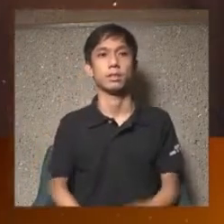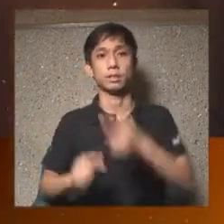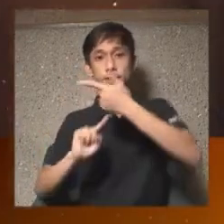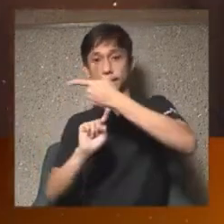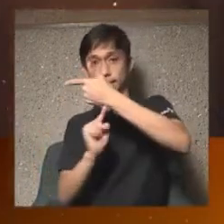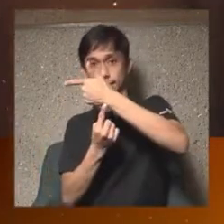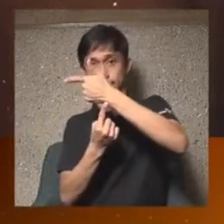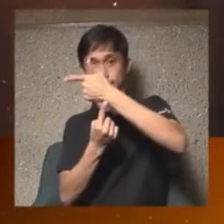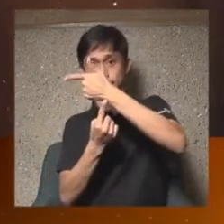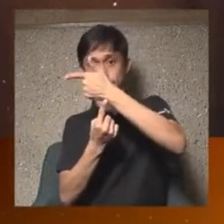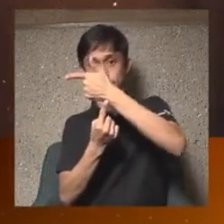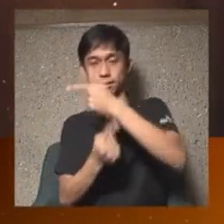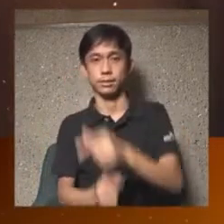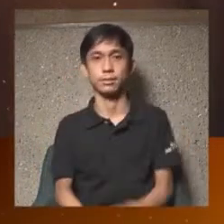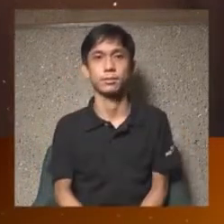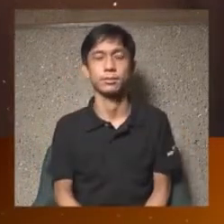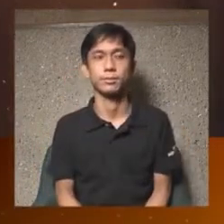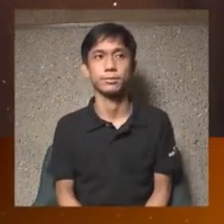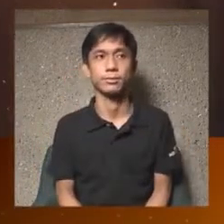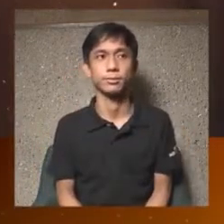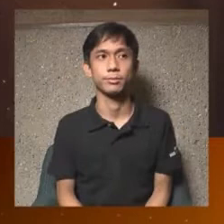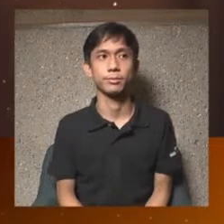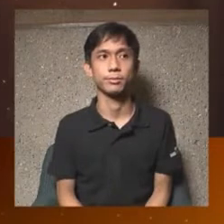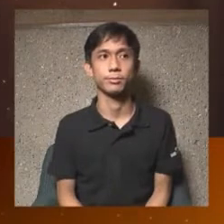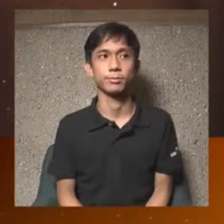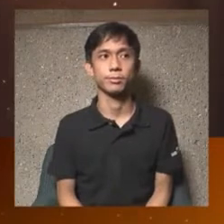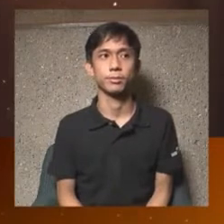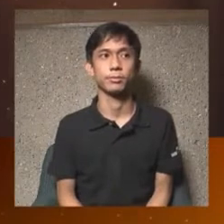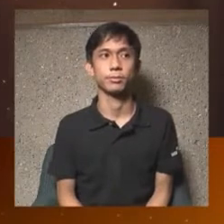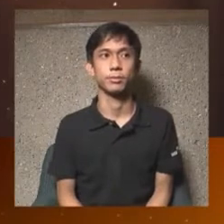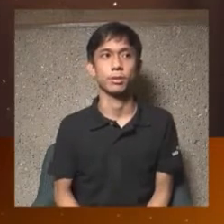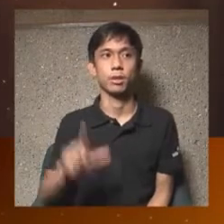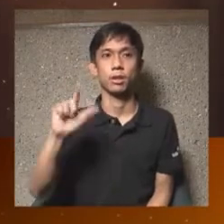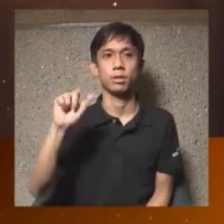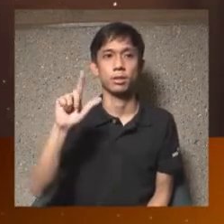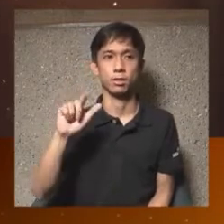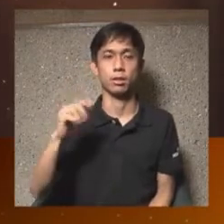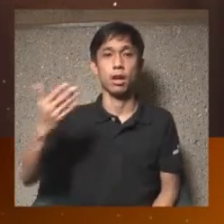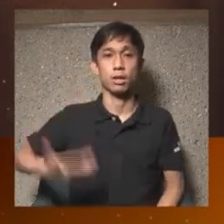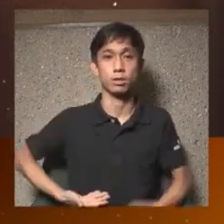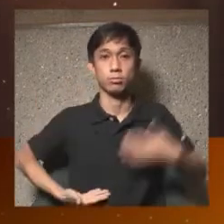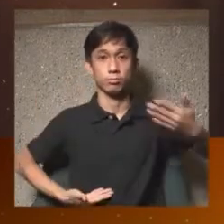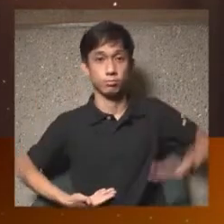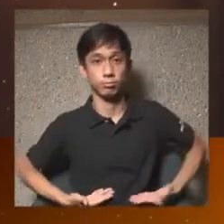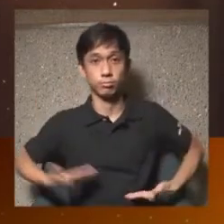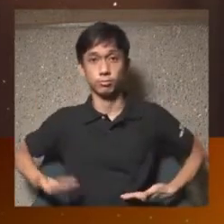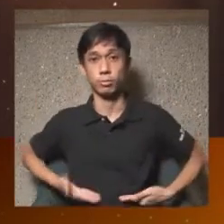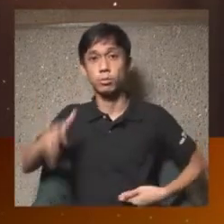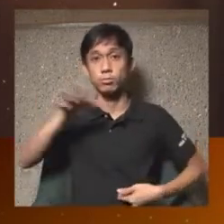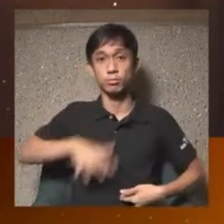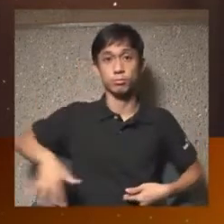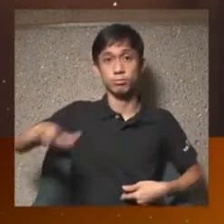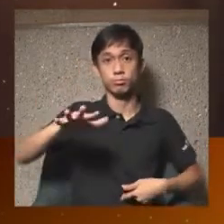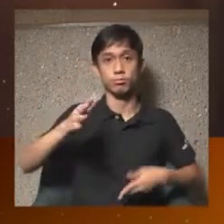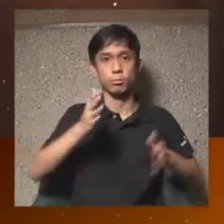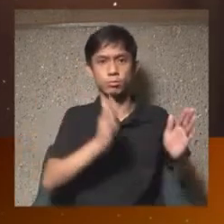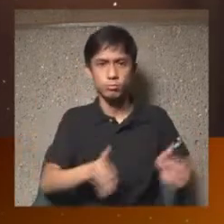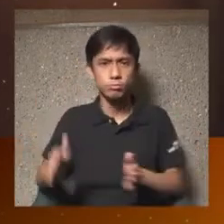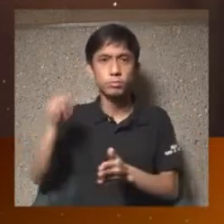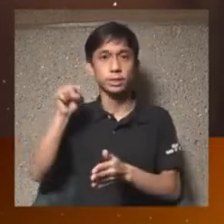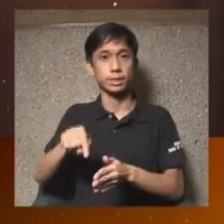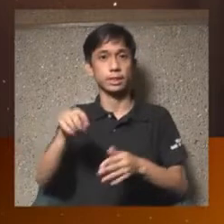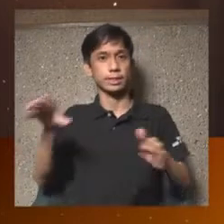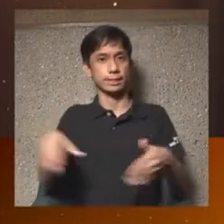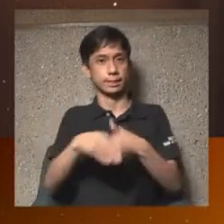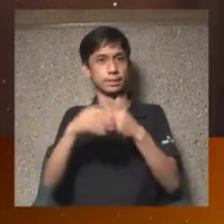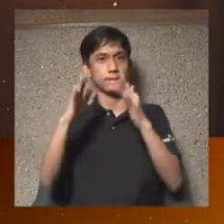the neighborhood and prepared a wedding feast. But that night, when it was dark, Laban